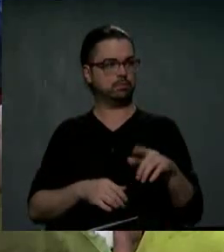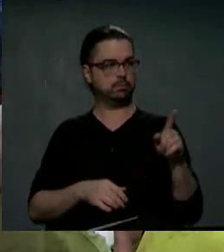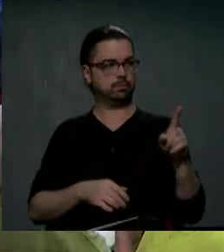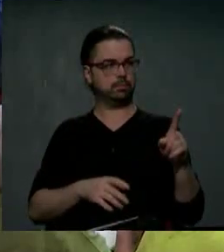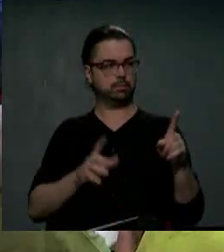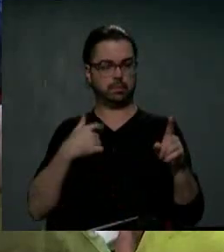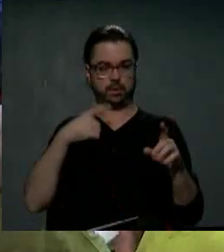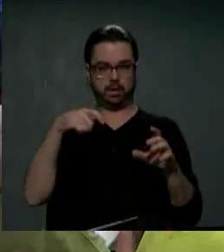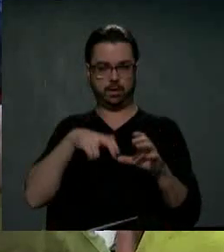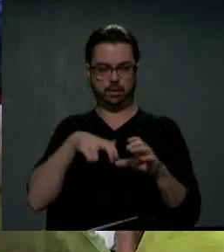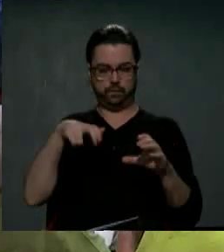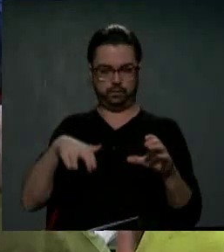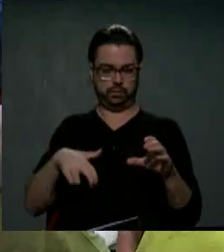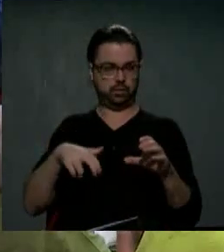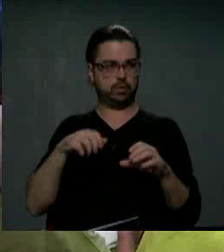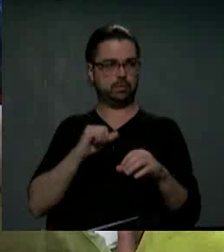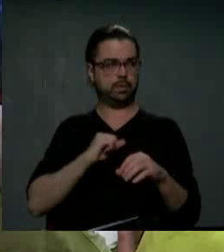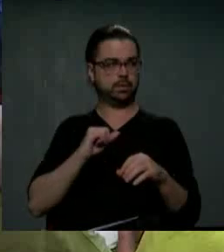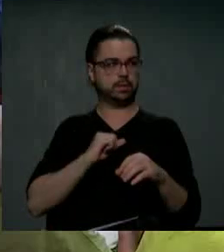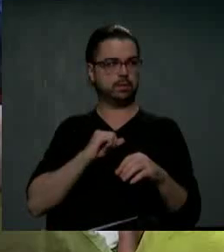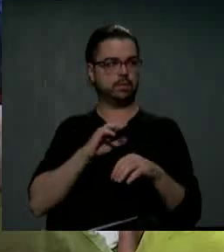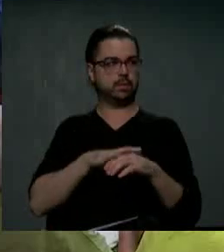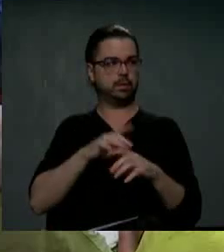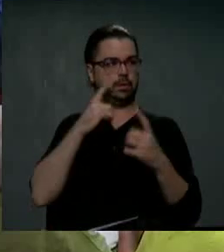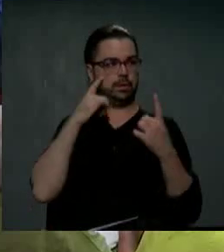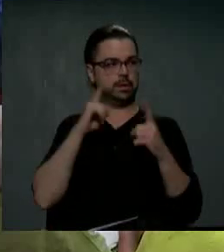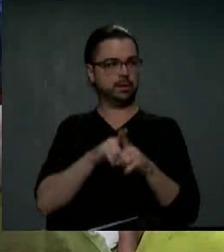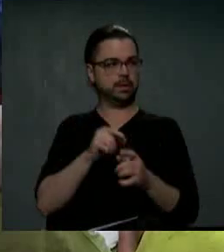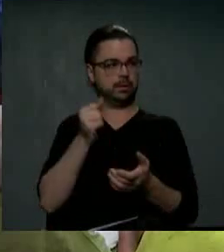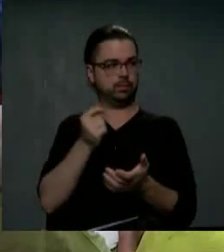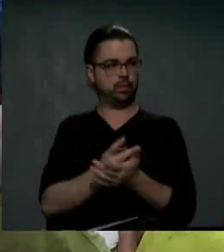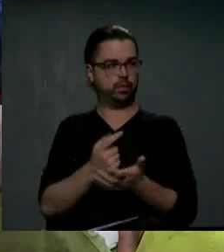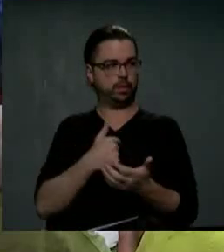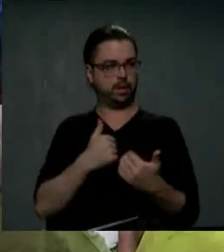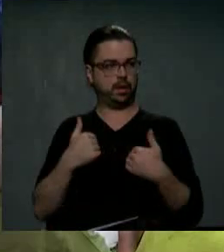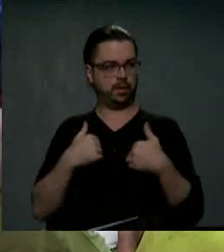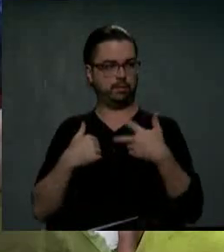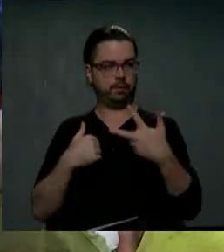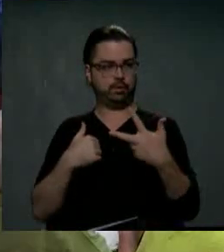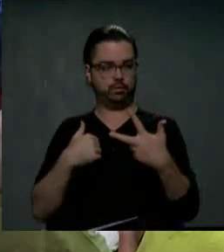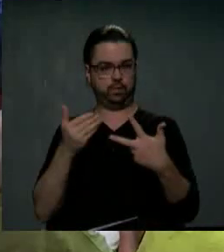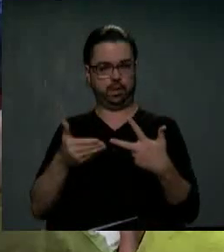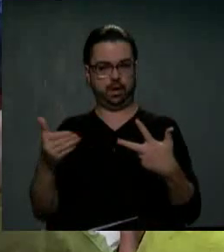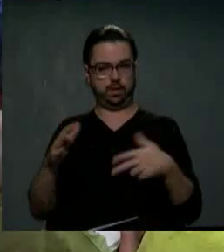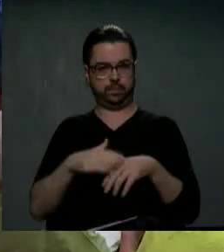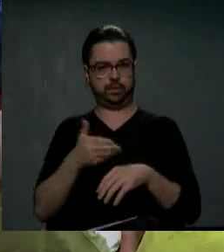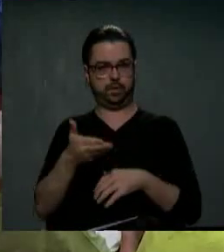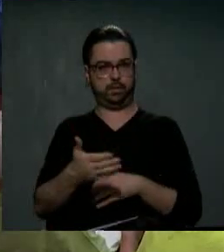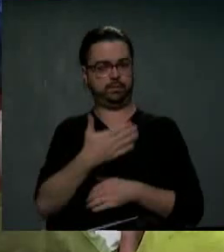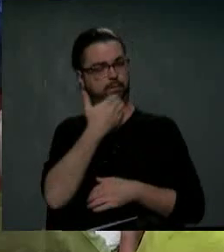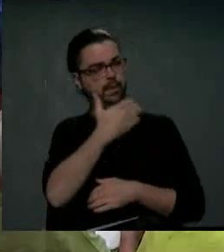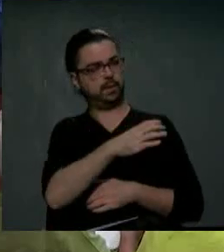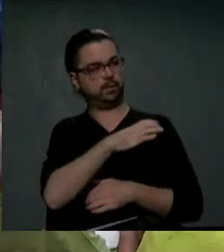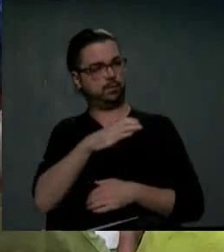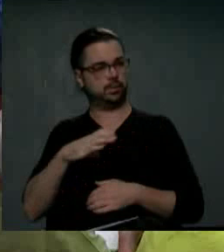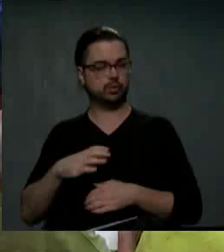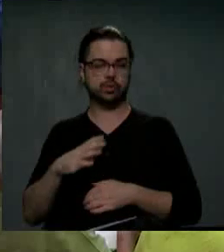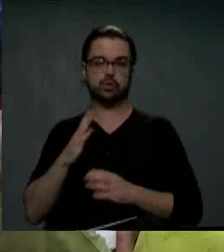I'd have to recuse on consent approval, but I have 3 items on there. Thank you, Commissioner